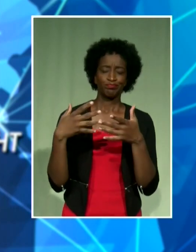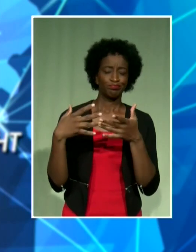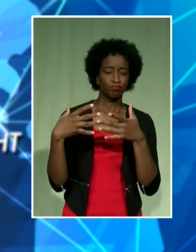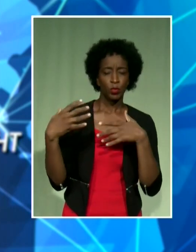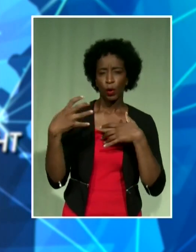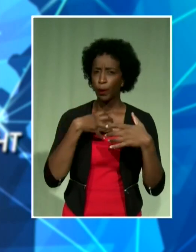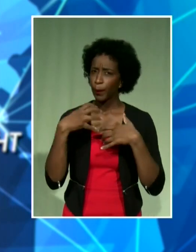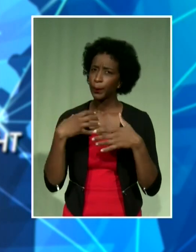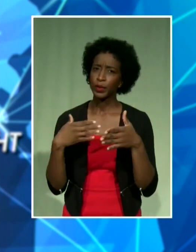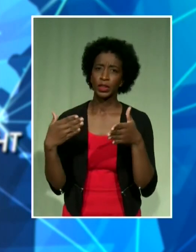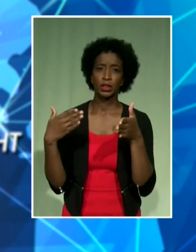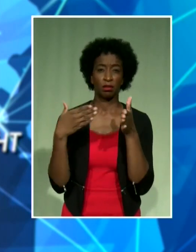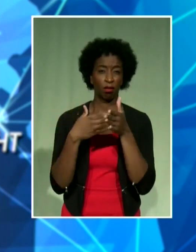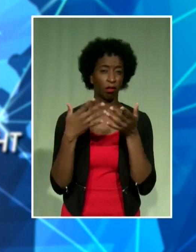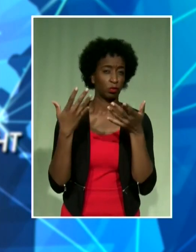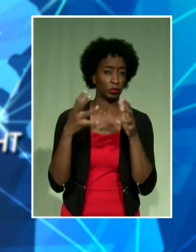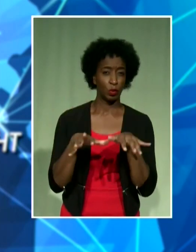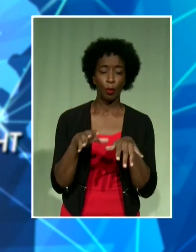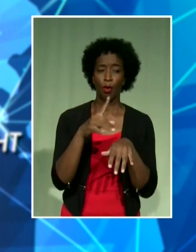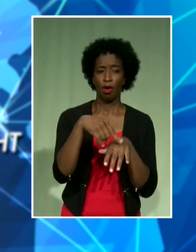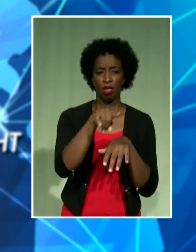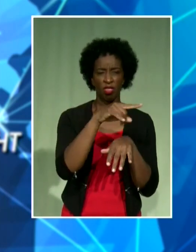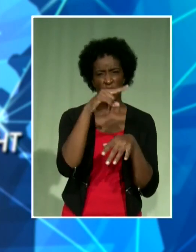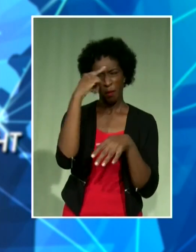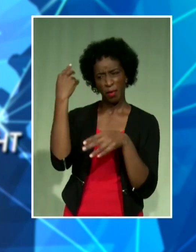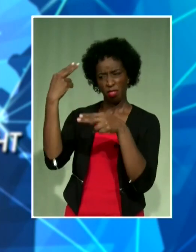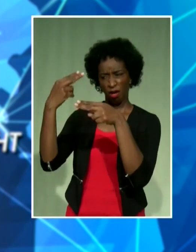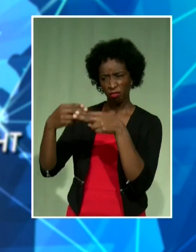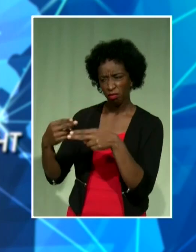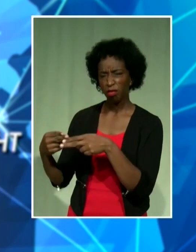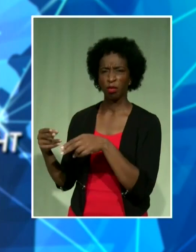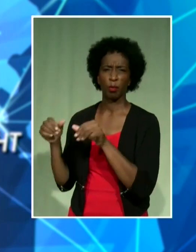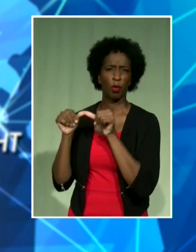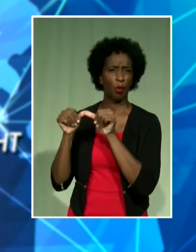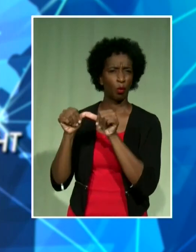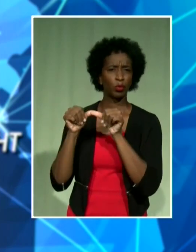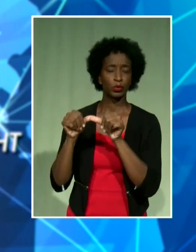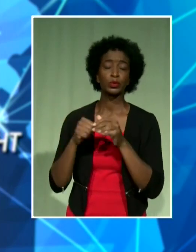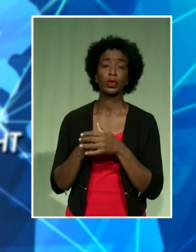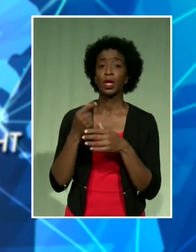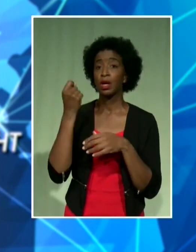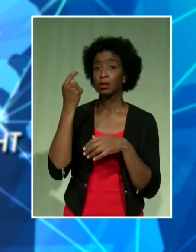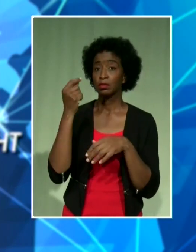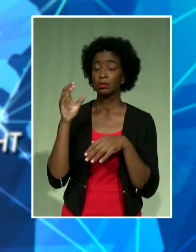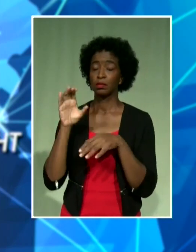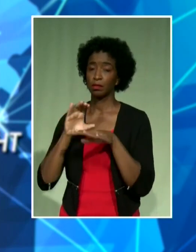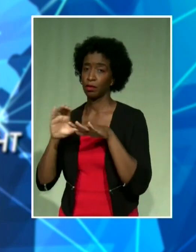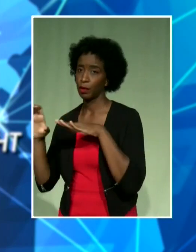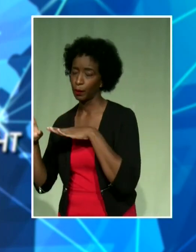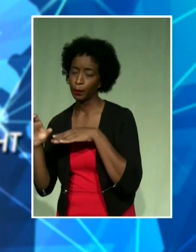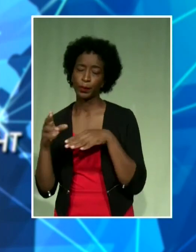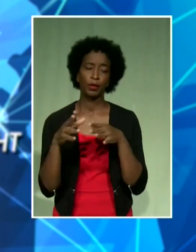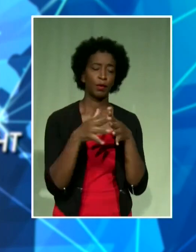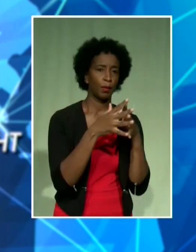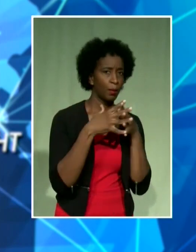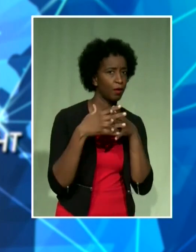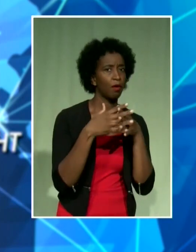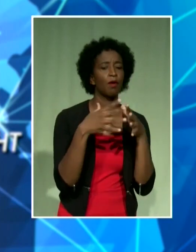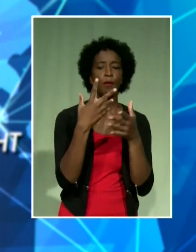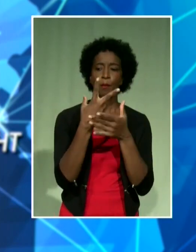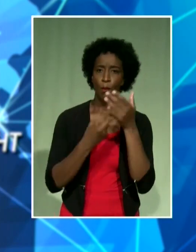States over the last 10 years, noting the U.S. and the Caribbean have shared interest in having the issue resolved.